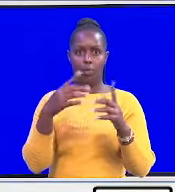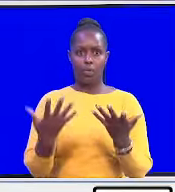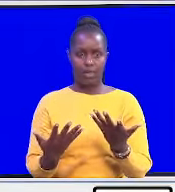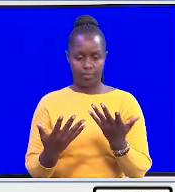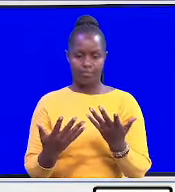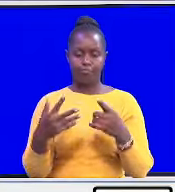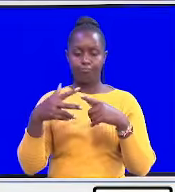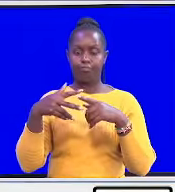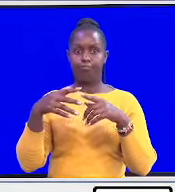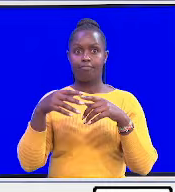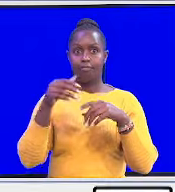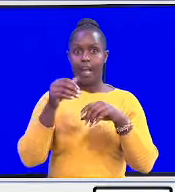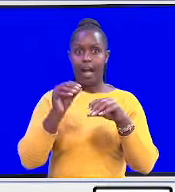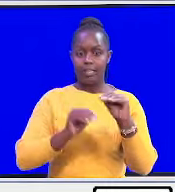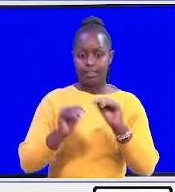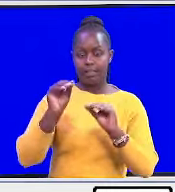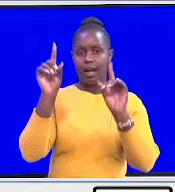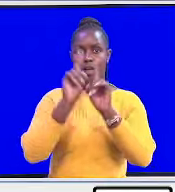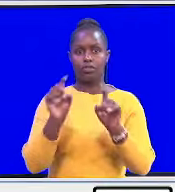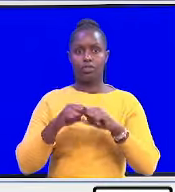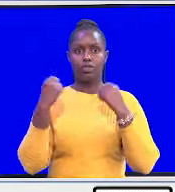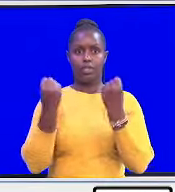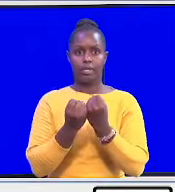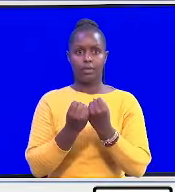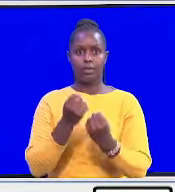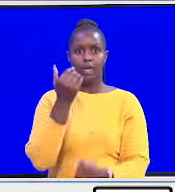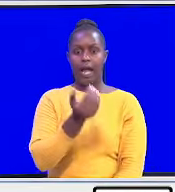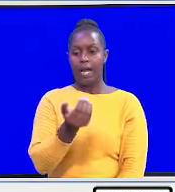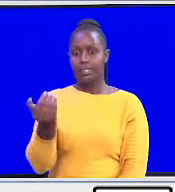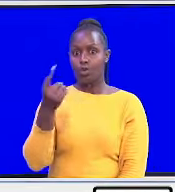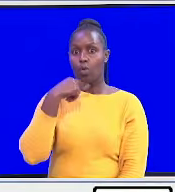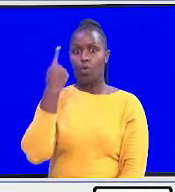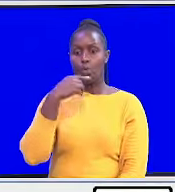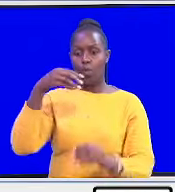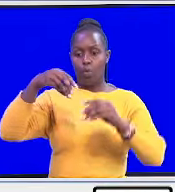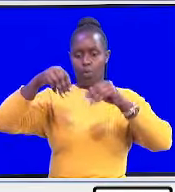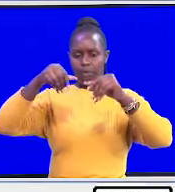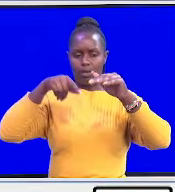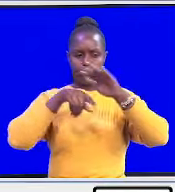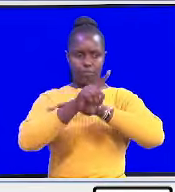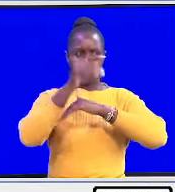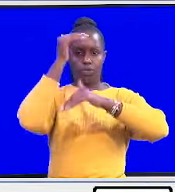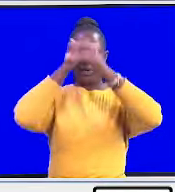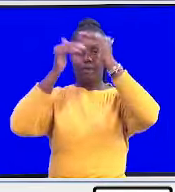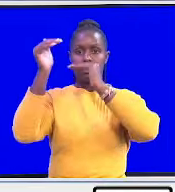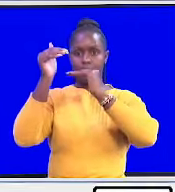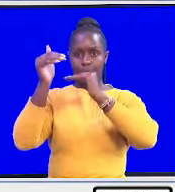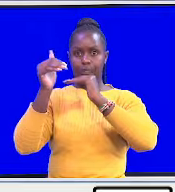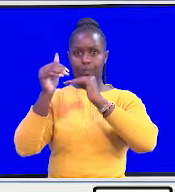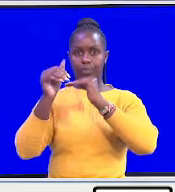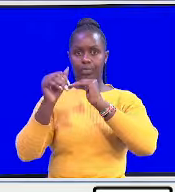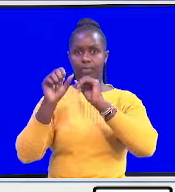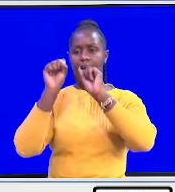society. That a child who has qualified to go to the university can be